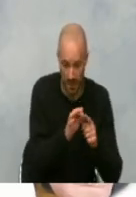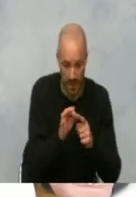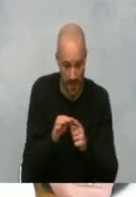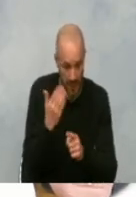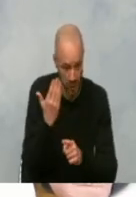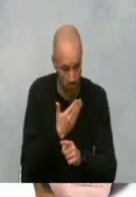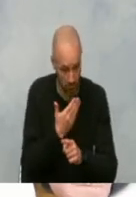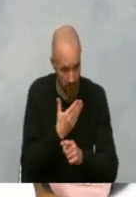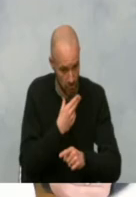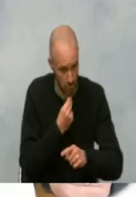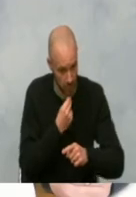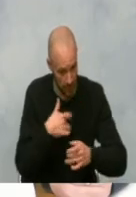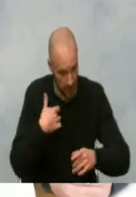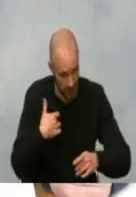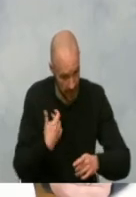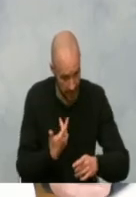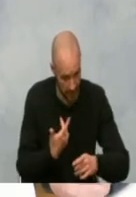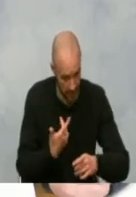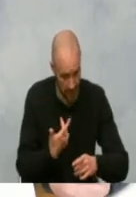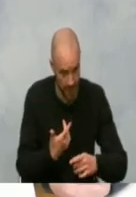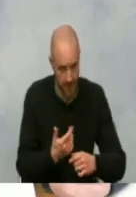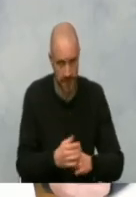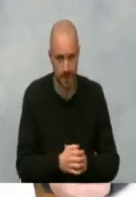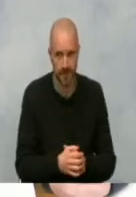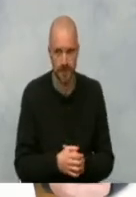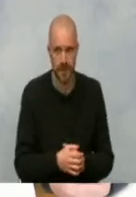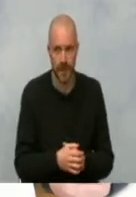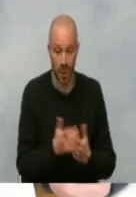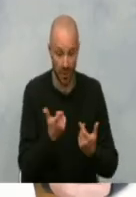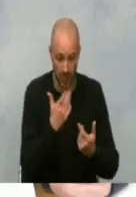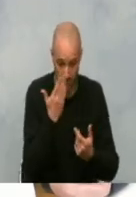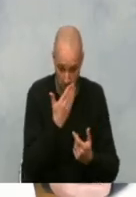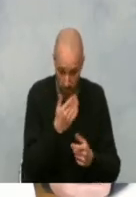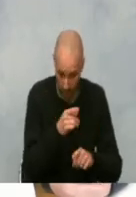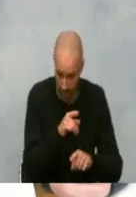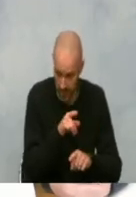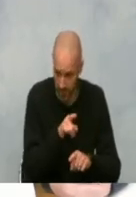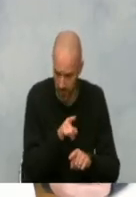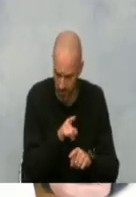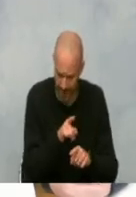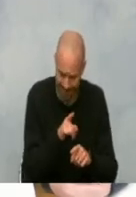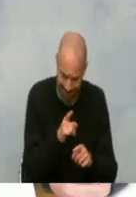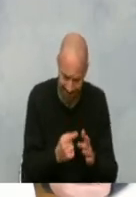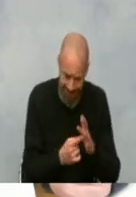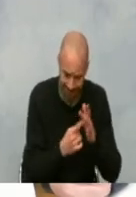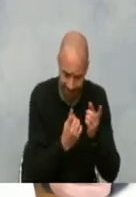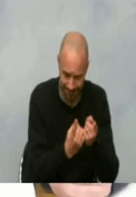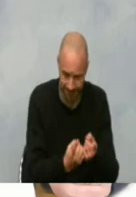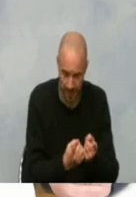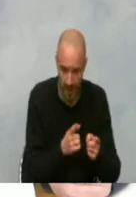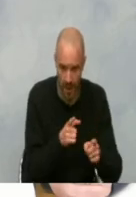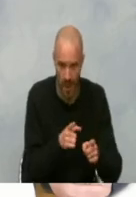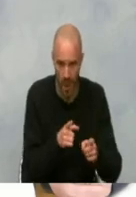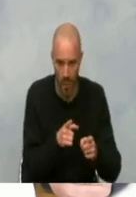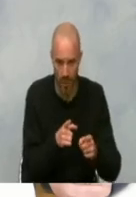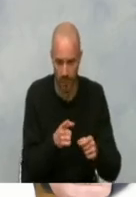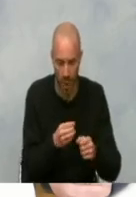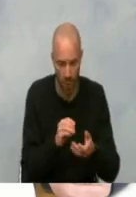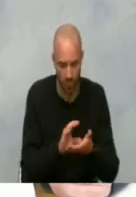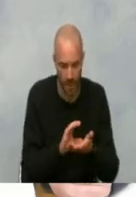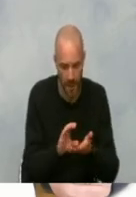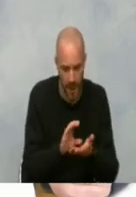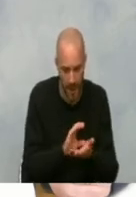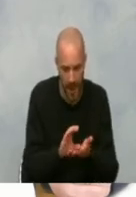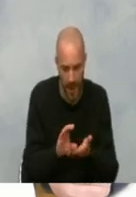useful life of them. And what it critically means is we'd be repaying the cost of the debt over a